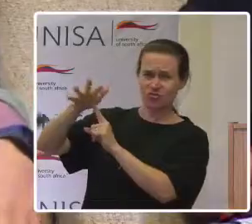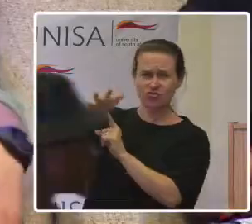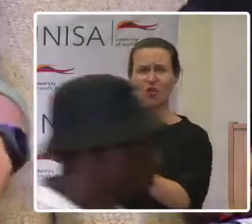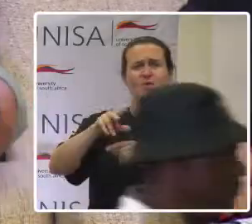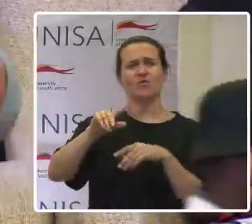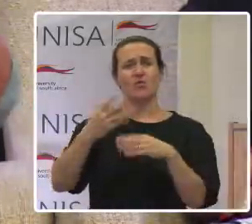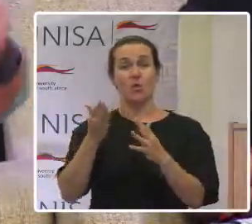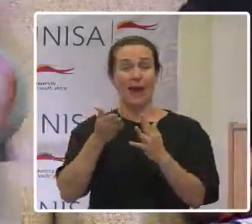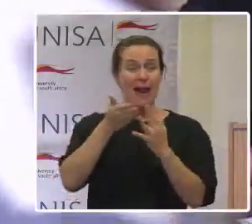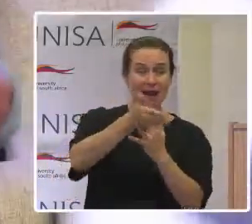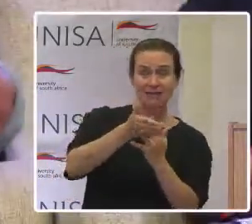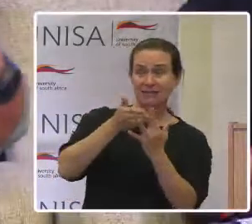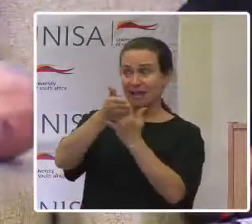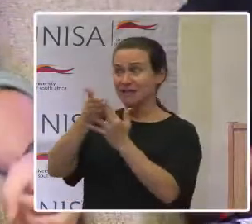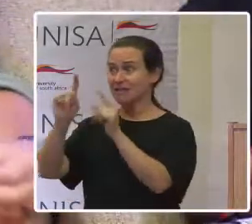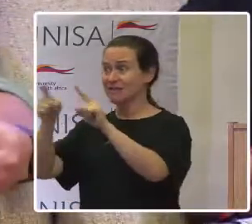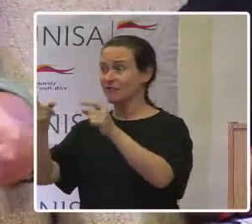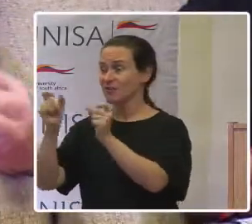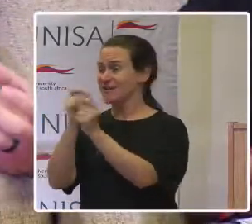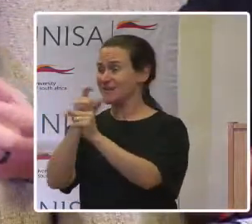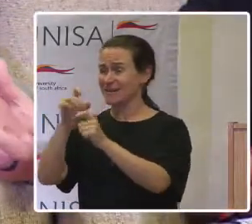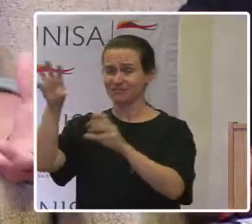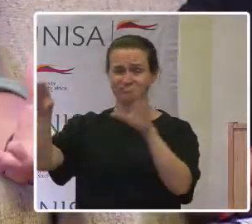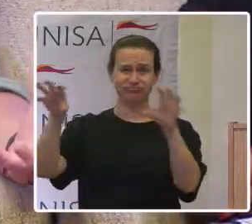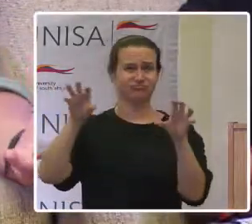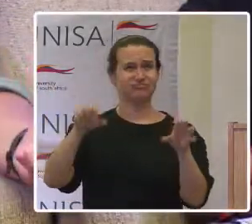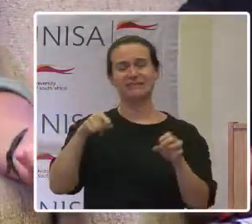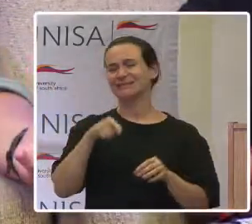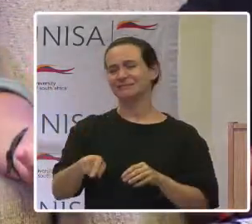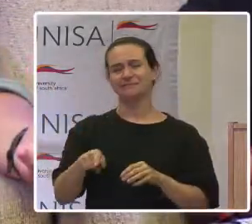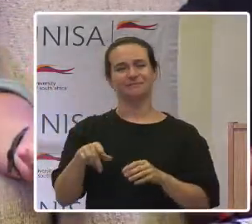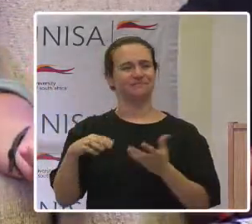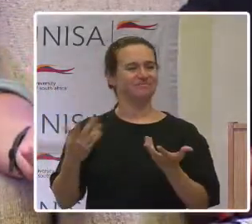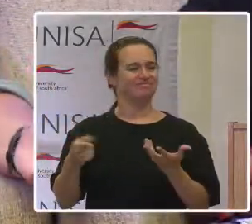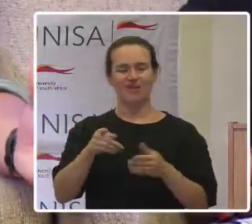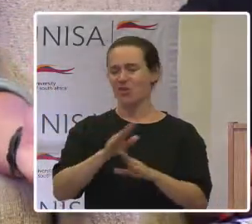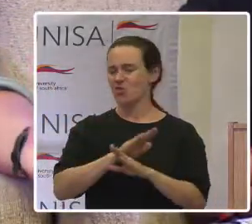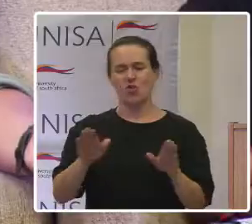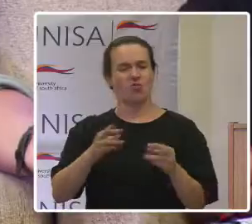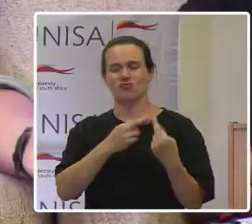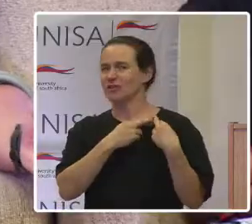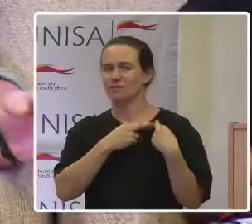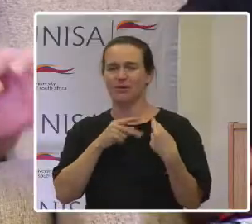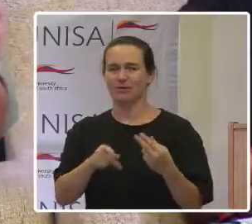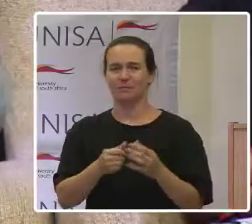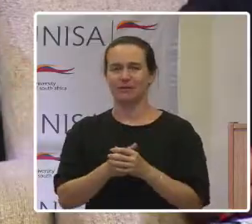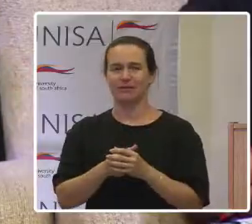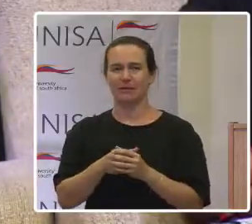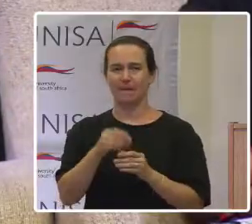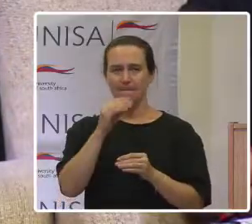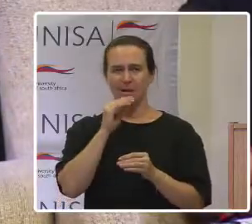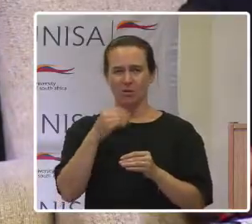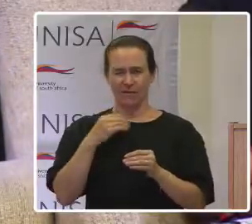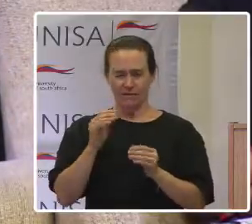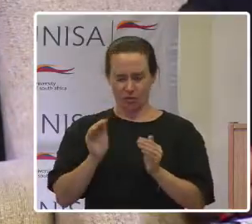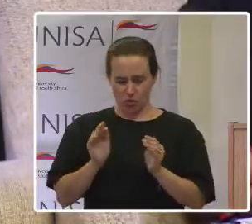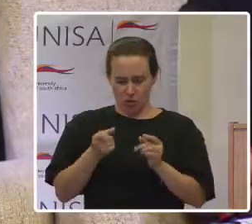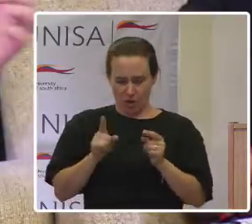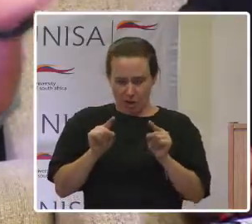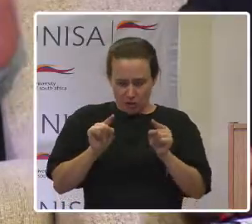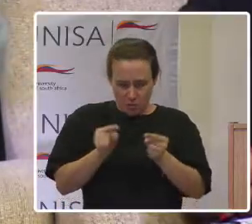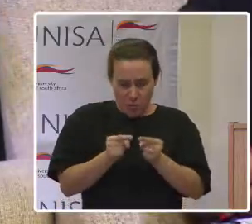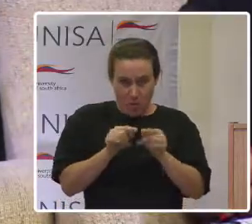the sites in a quick enough way was very socially irresponsible. You know, you're having a very small pool of